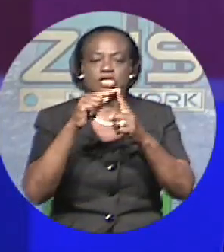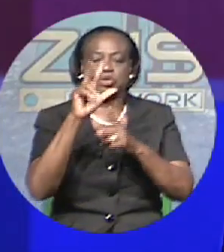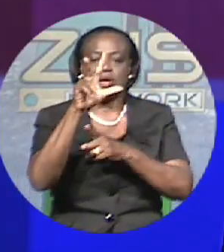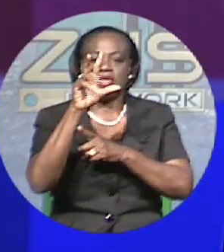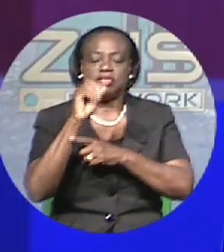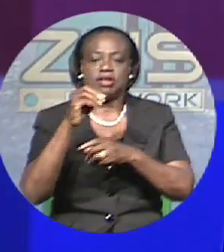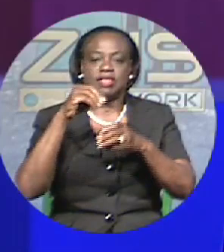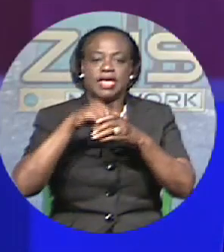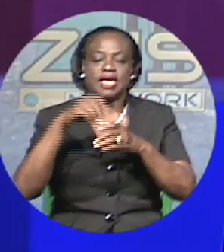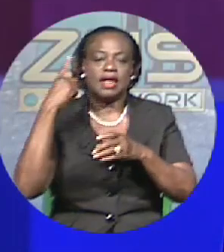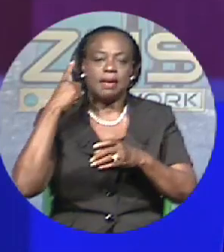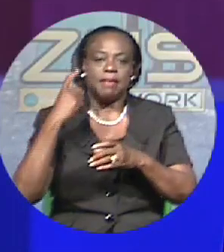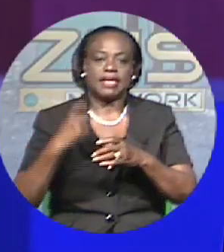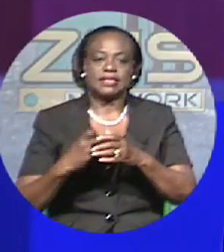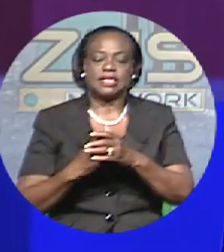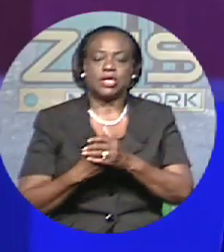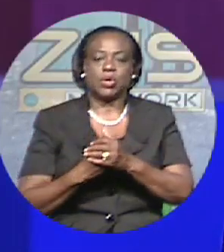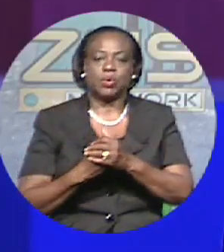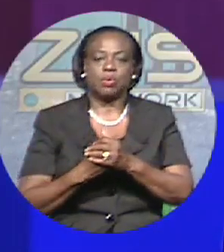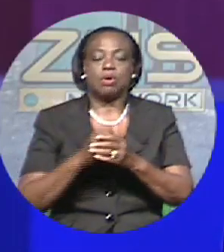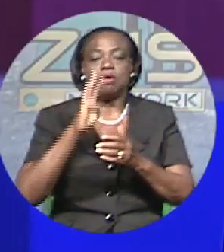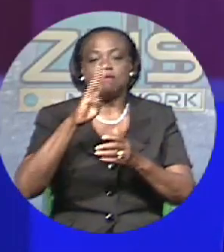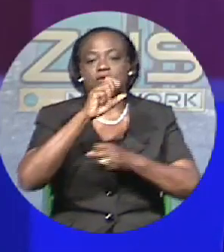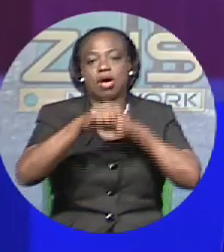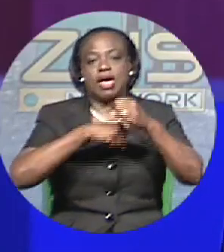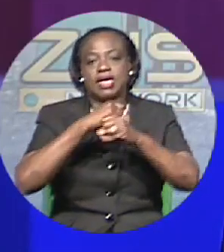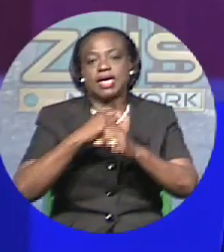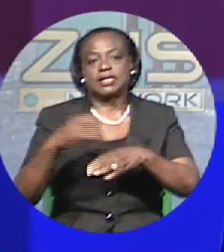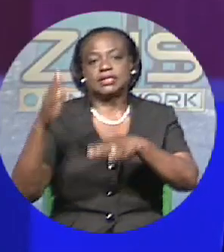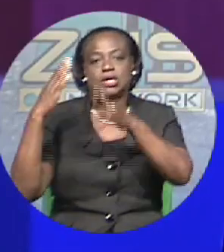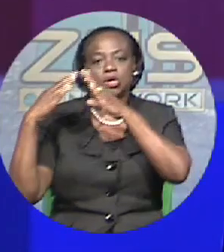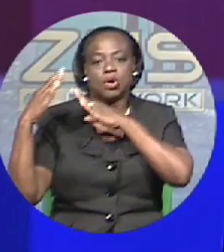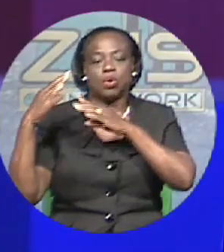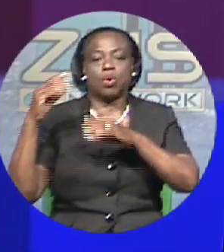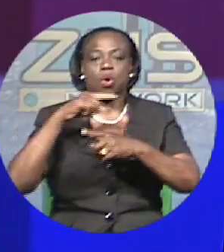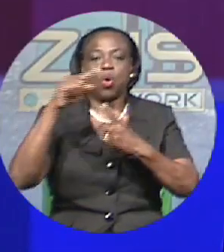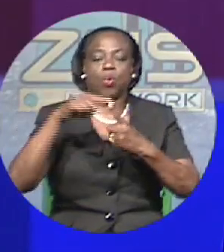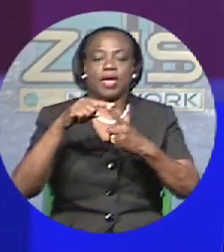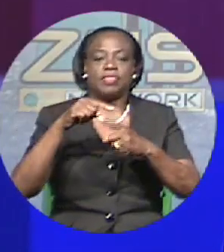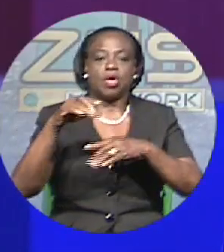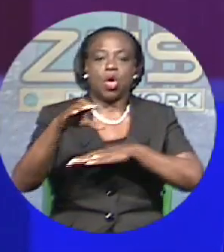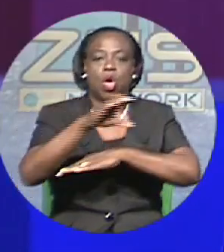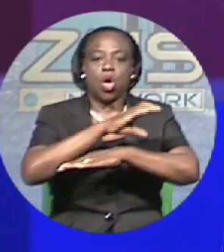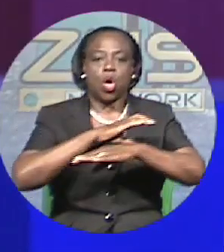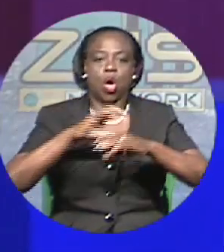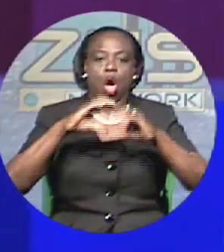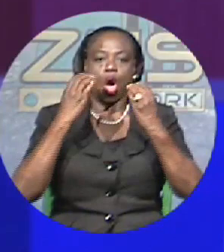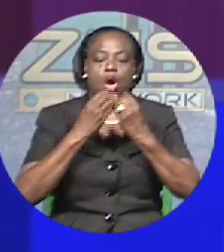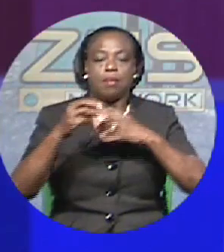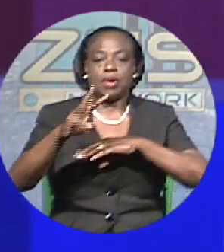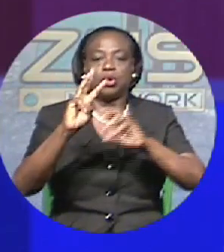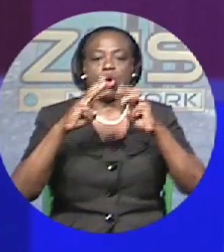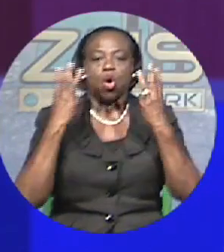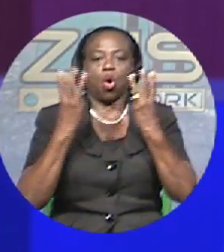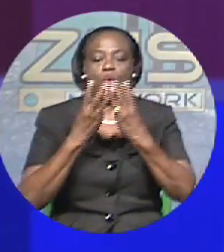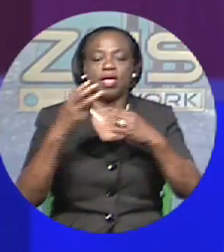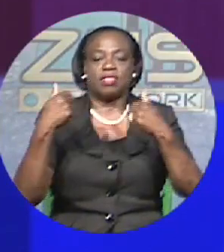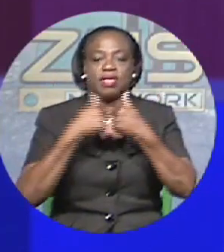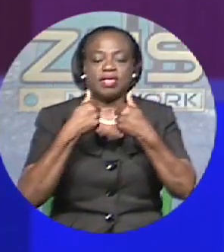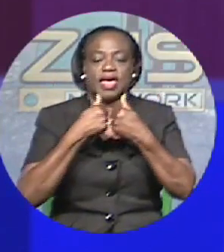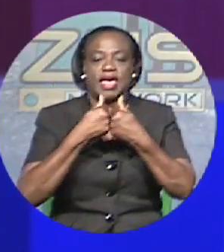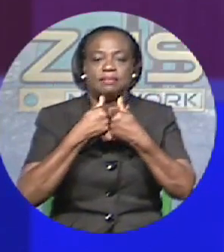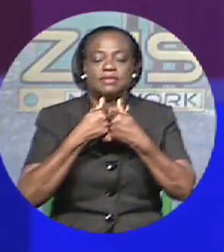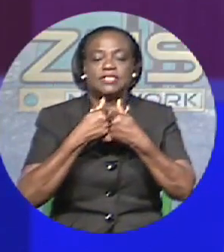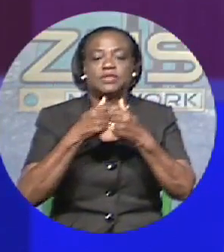Mexico. 4 years ago, when the Commonwealth Games were held in November, the BOC found it hard to field teams because athletes had already shut their seasons